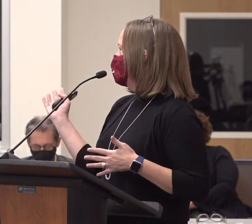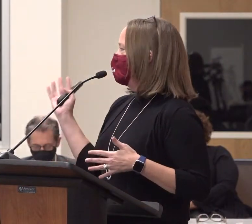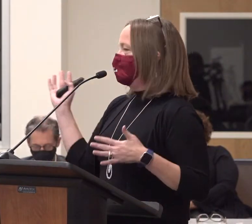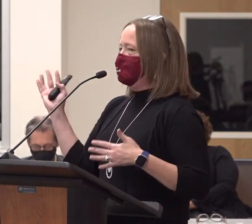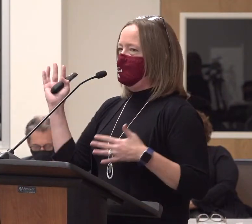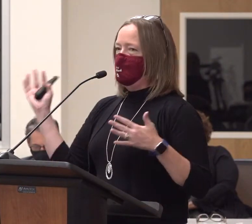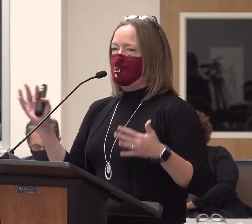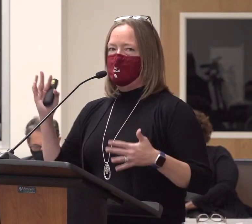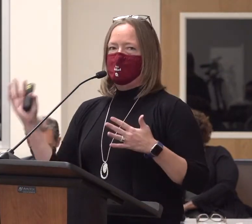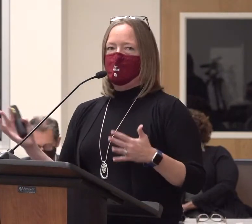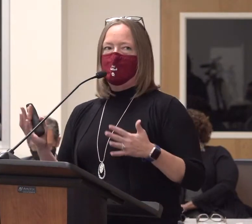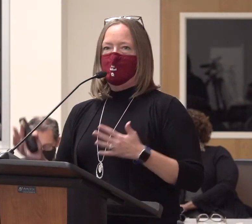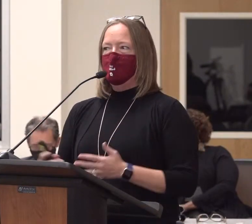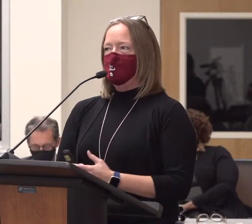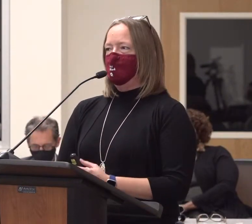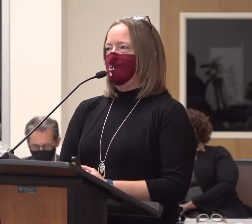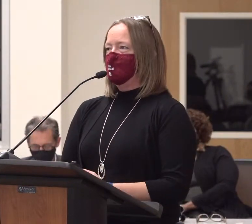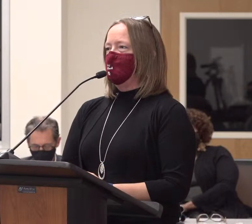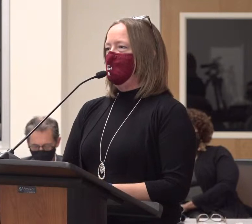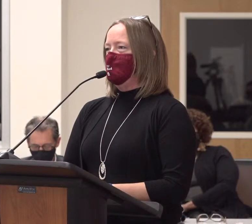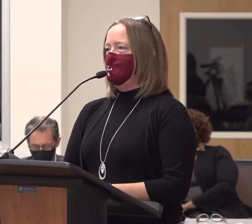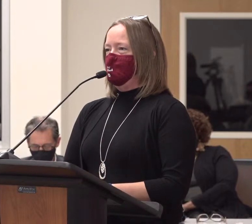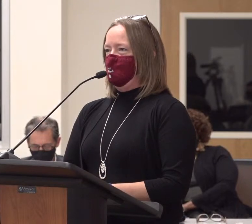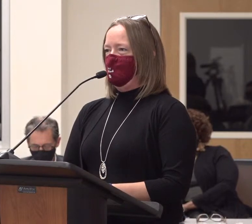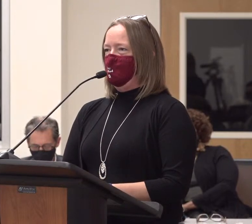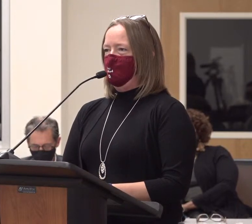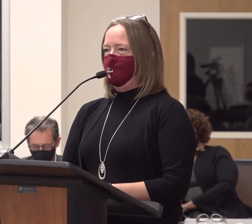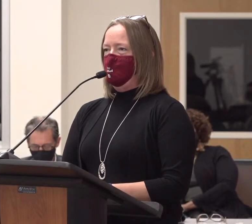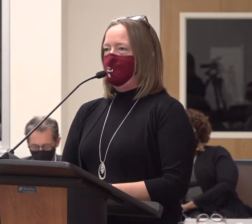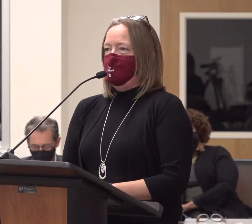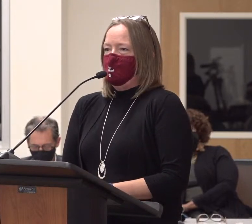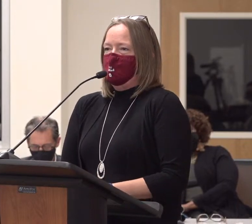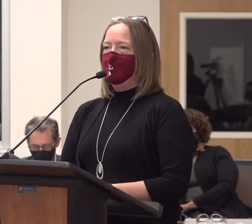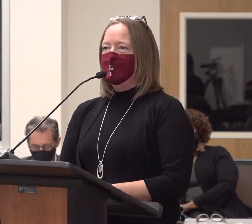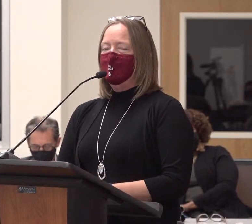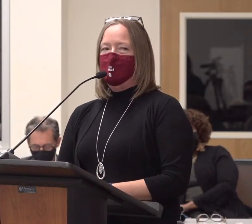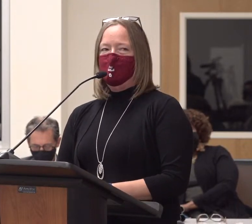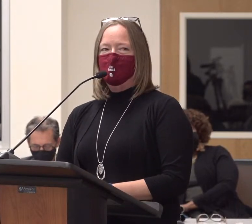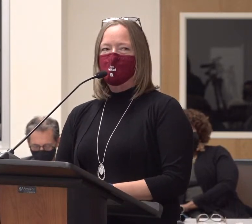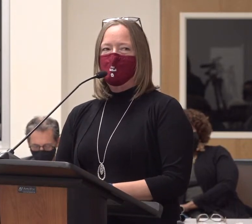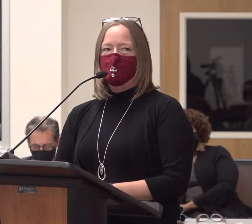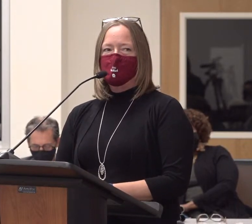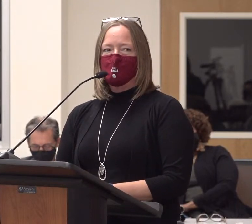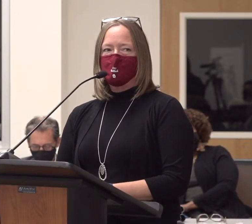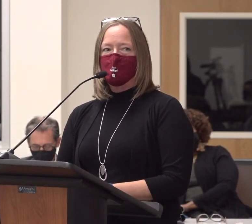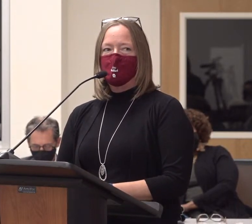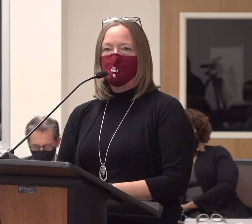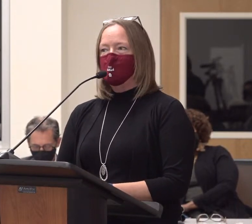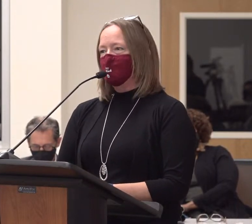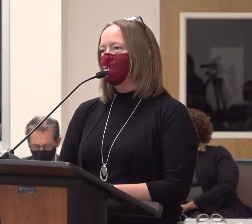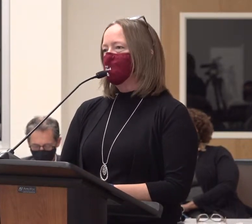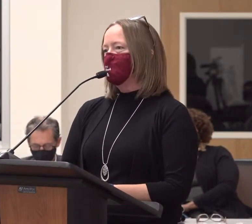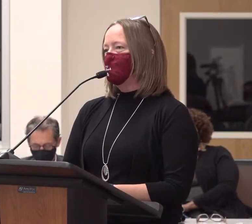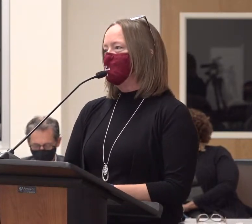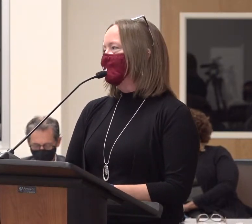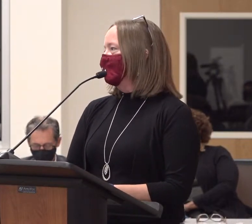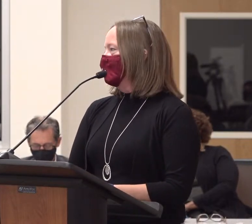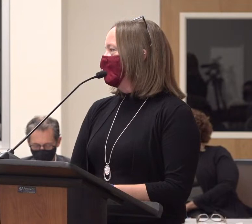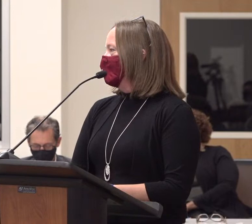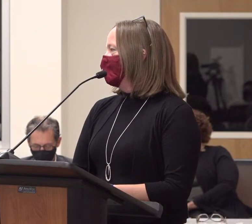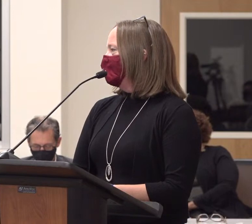whatever chromium stuff that was, and actually being able to send you home with kids, because ours are pretty amazing.